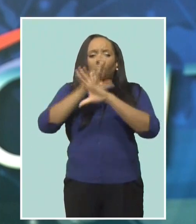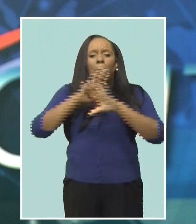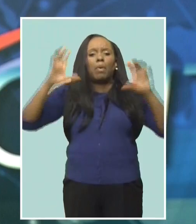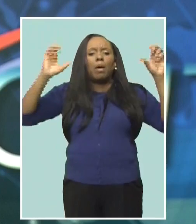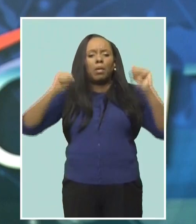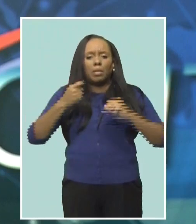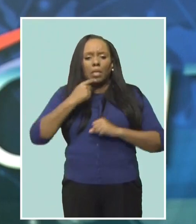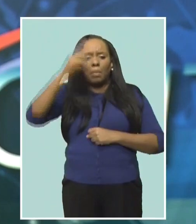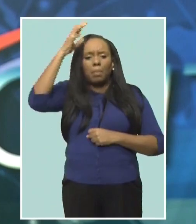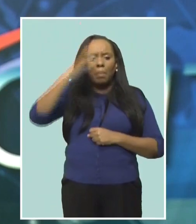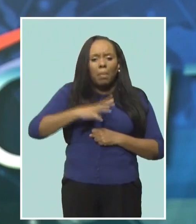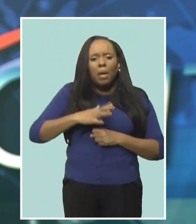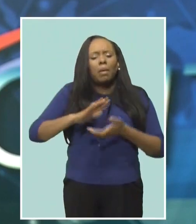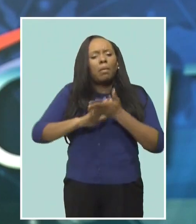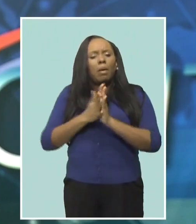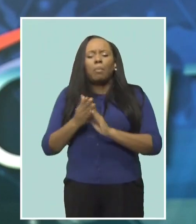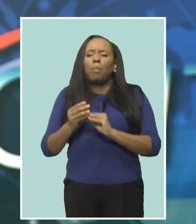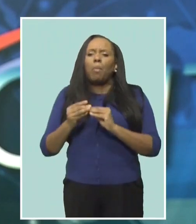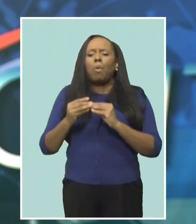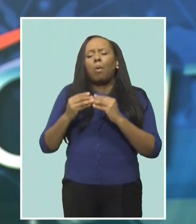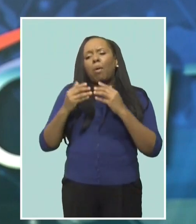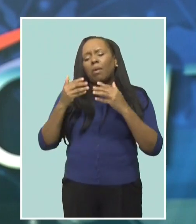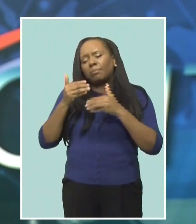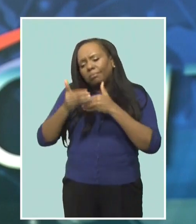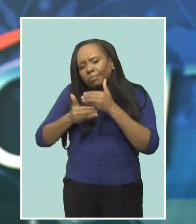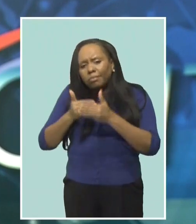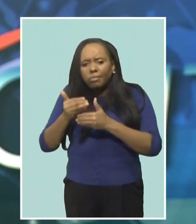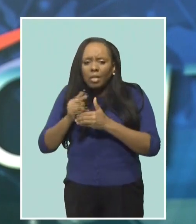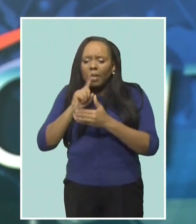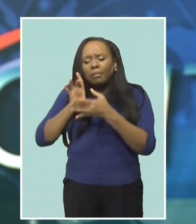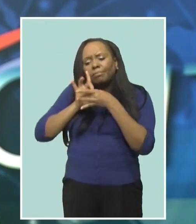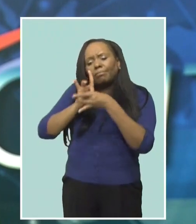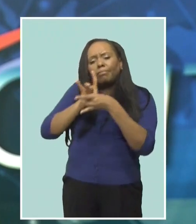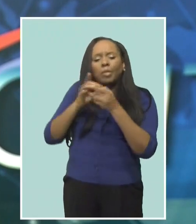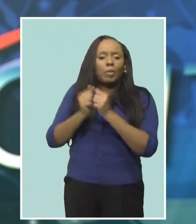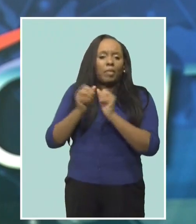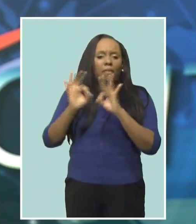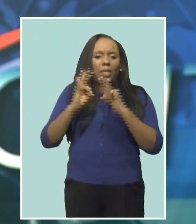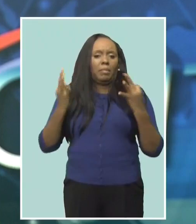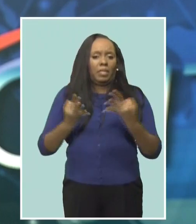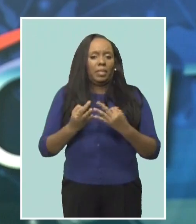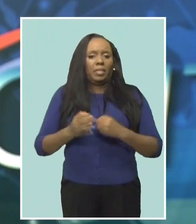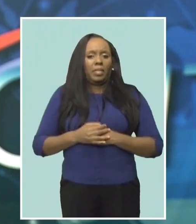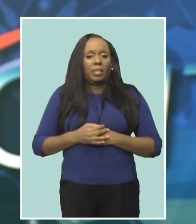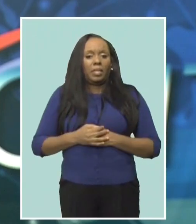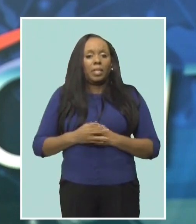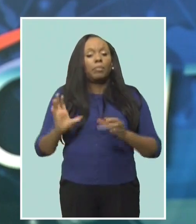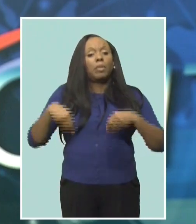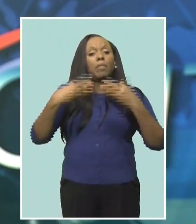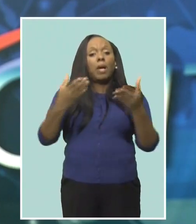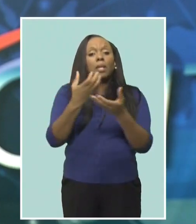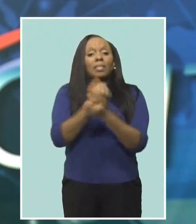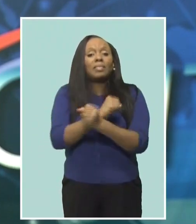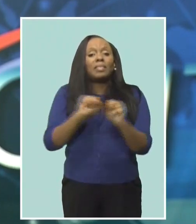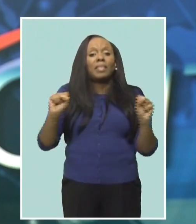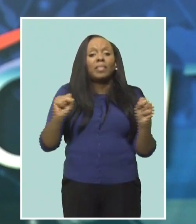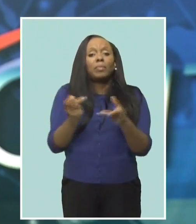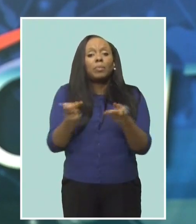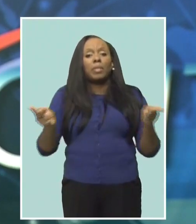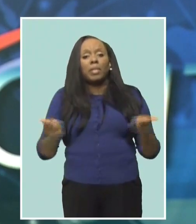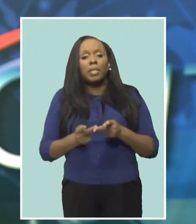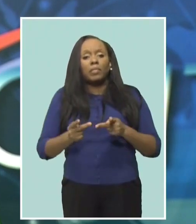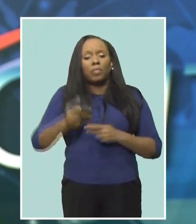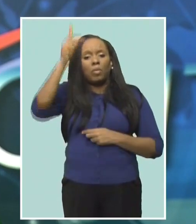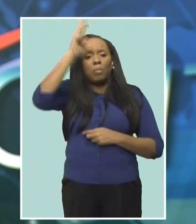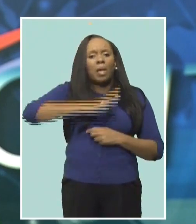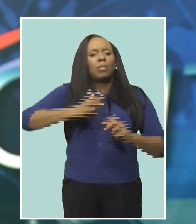Fabian Sargent says men are becoming more caring and connected to their family. Men's Talk provides a safe space for men to talk about what's on their